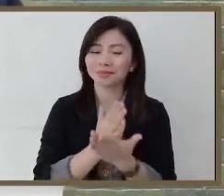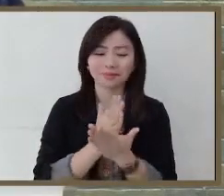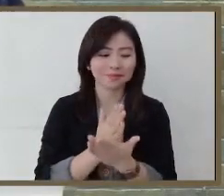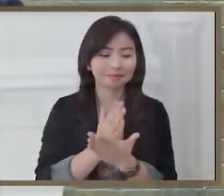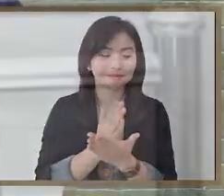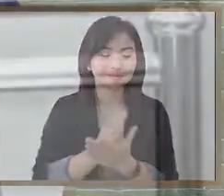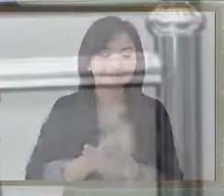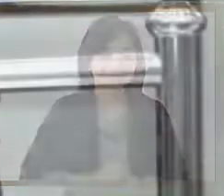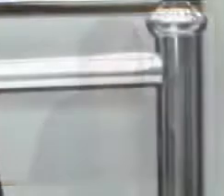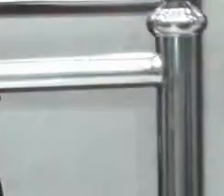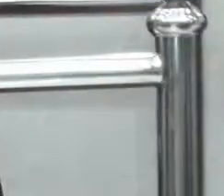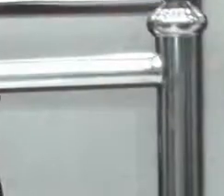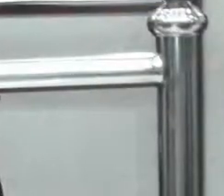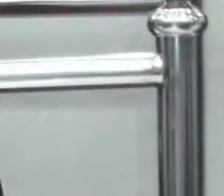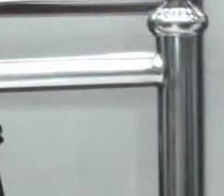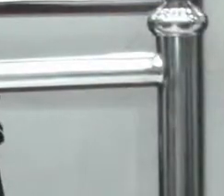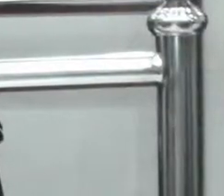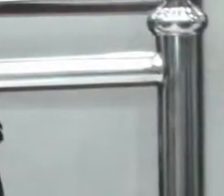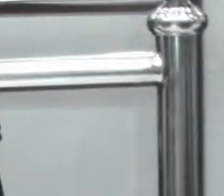stop.